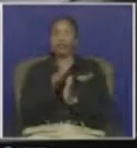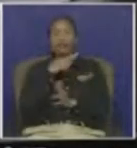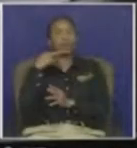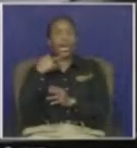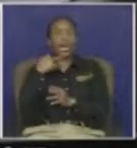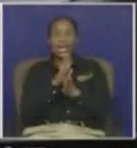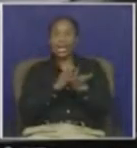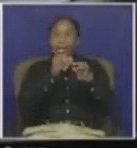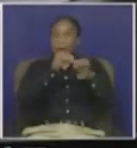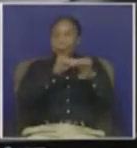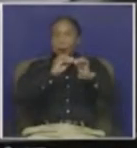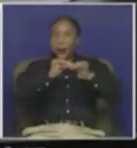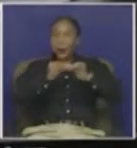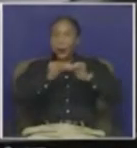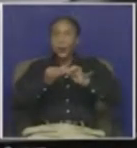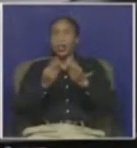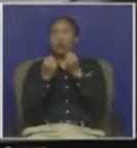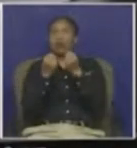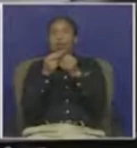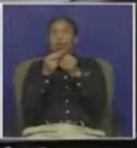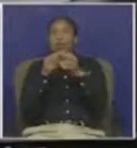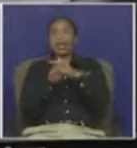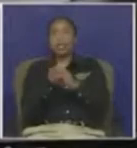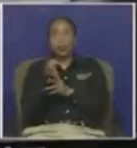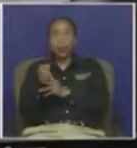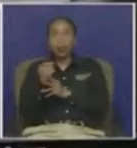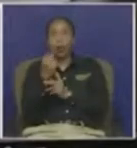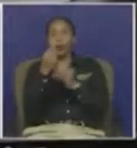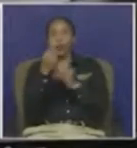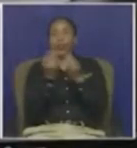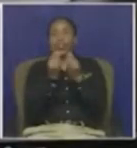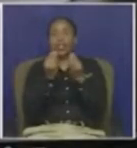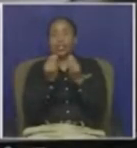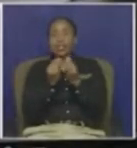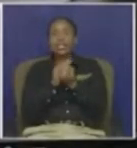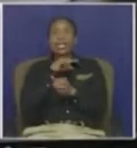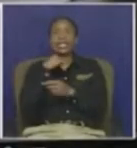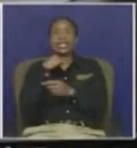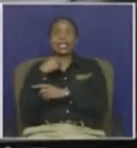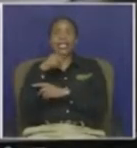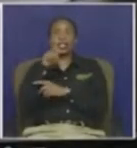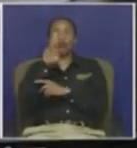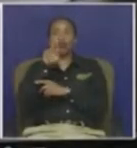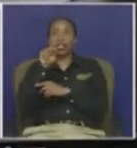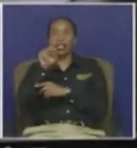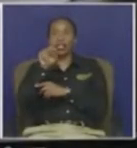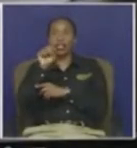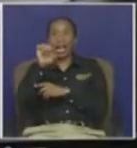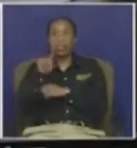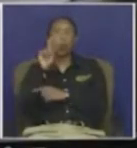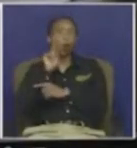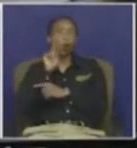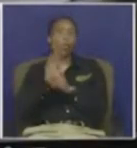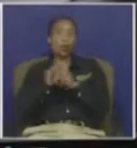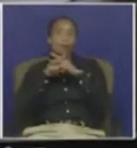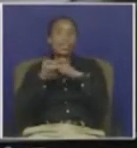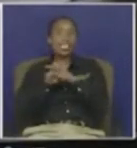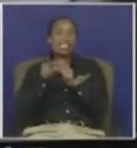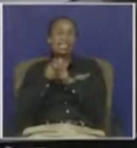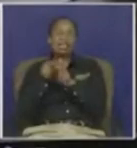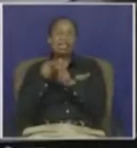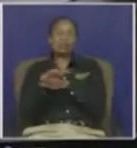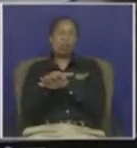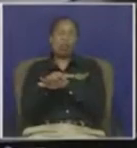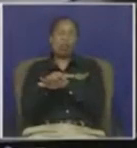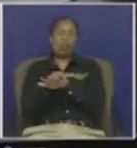new equipment, because one of the issues that kill Transnet is old equipment that are very slow, and we're also beginning to look at that